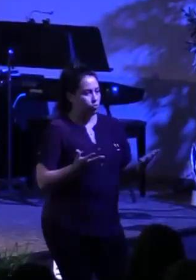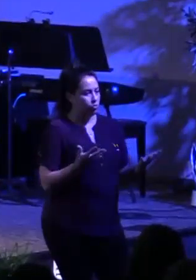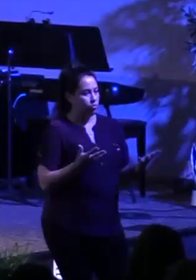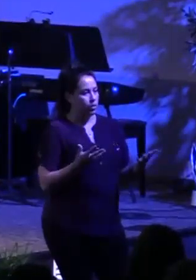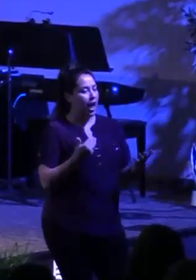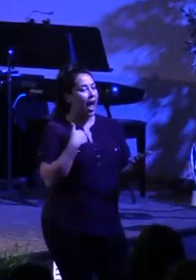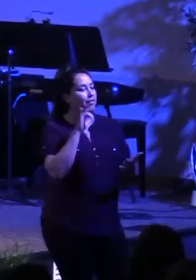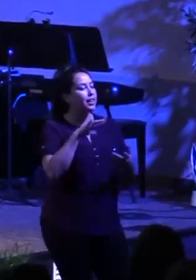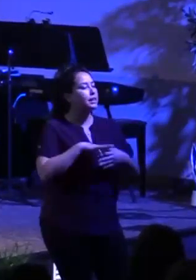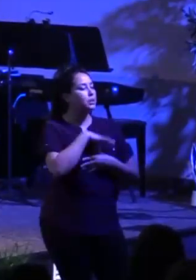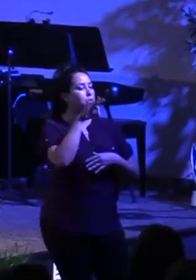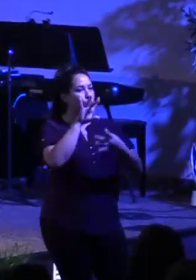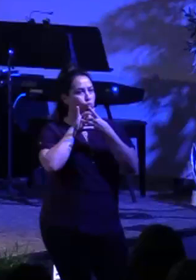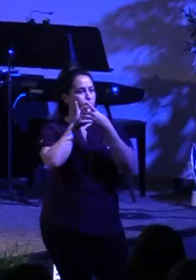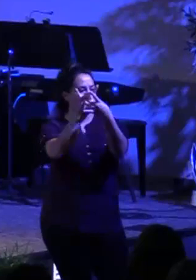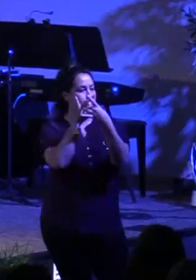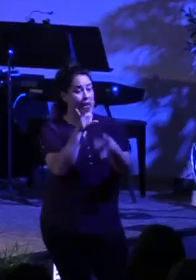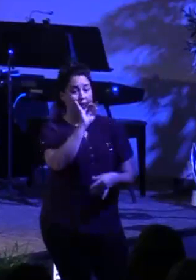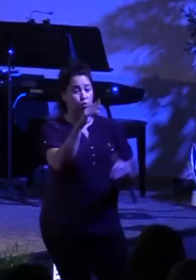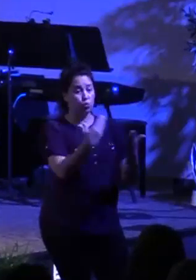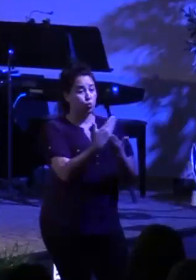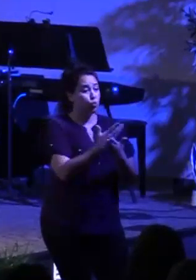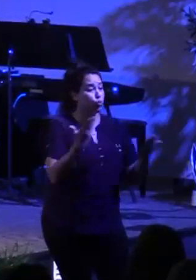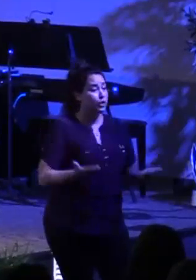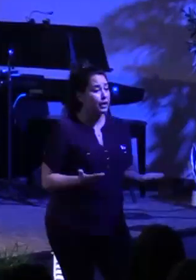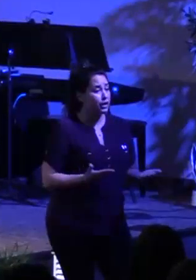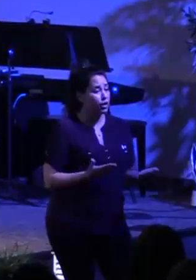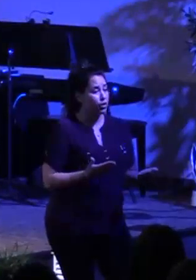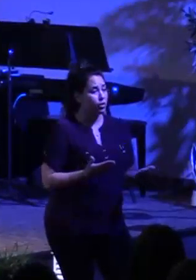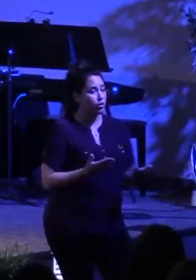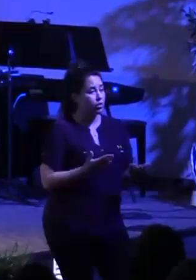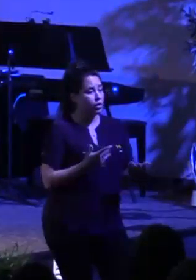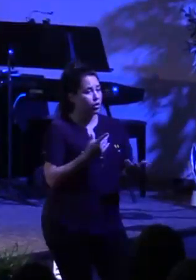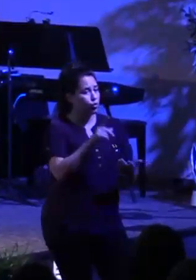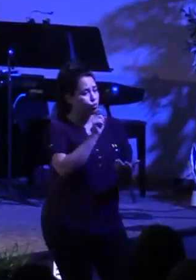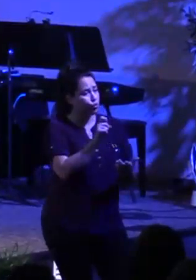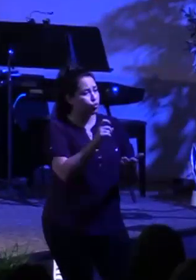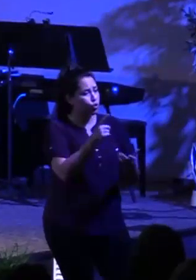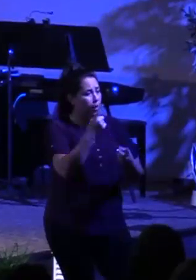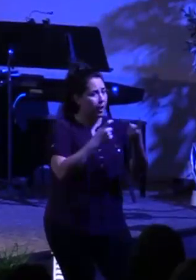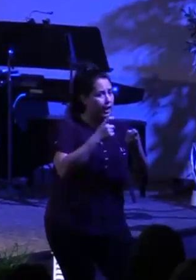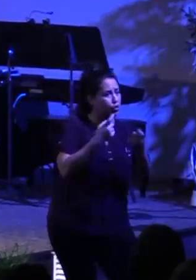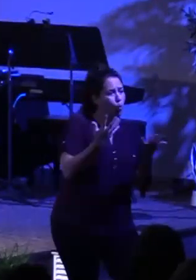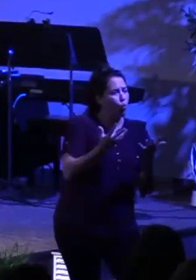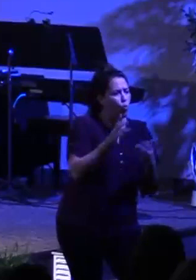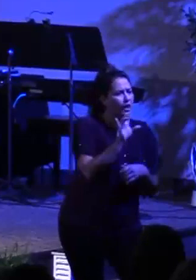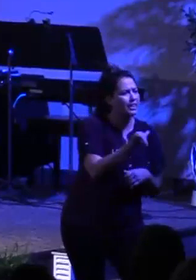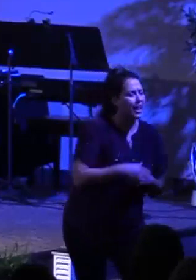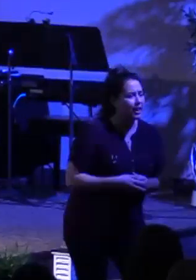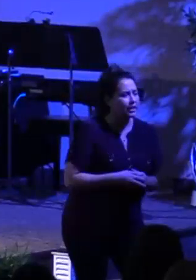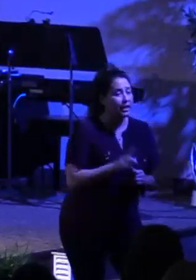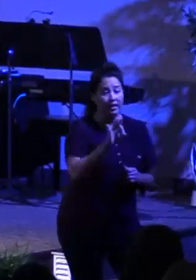disciplines. If you're new here, you should inquire, what is this thing? Spiritual disciplines. If you're not new here, you